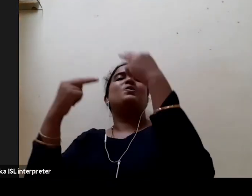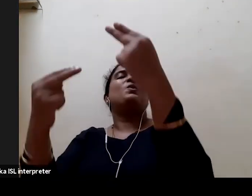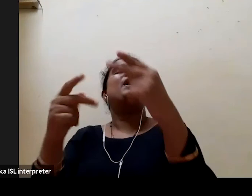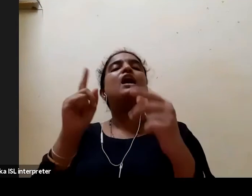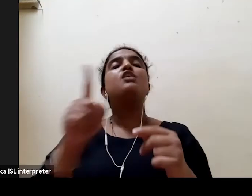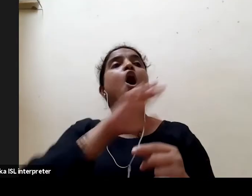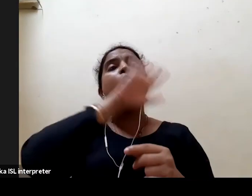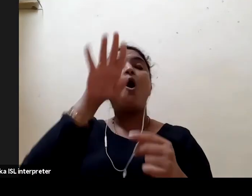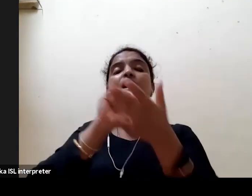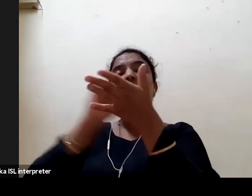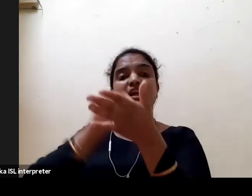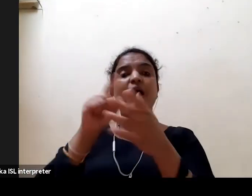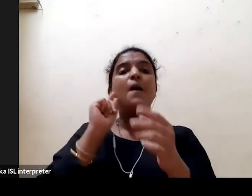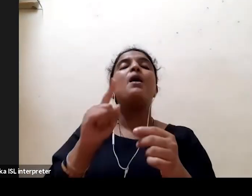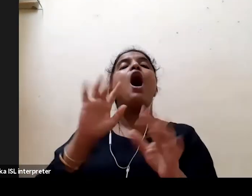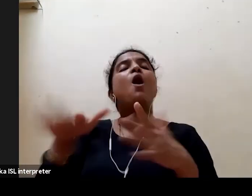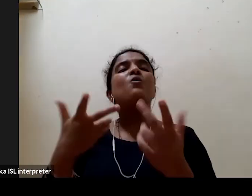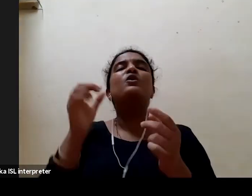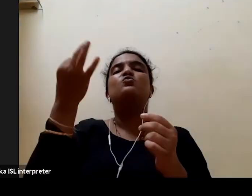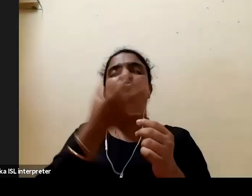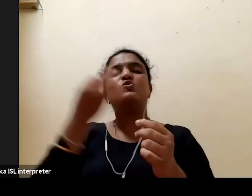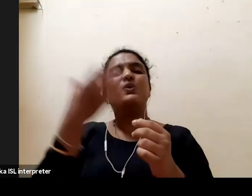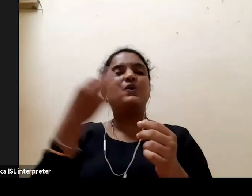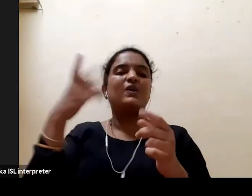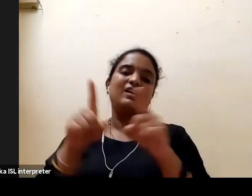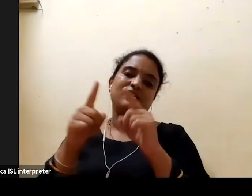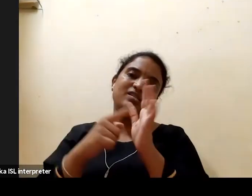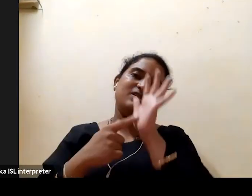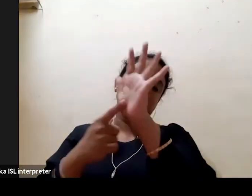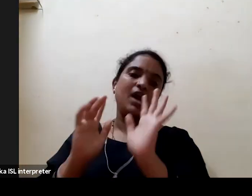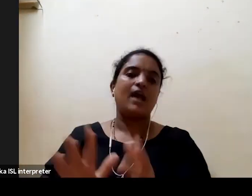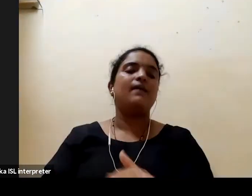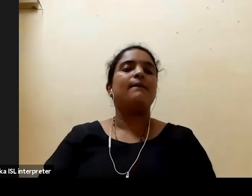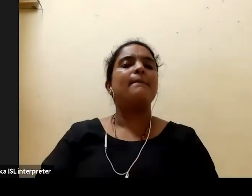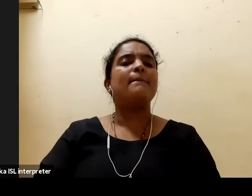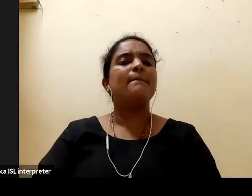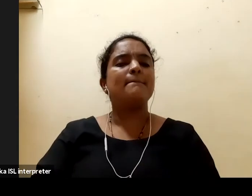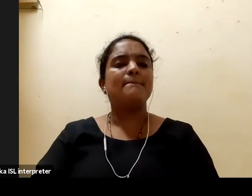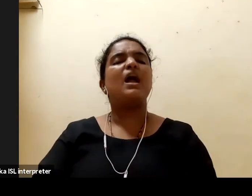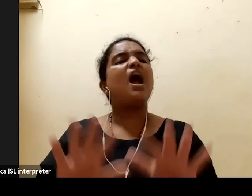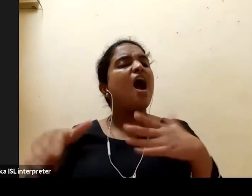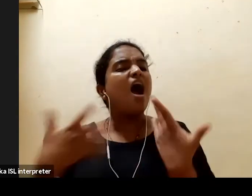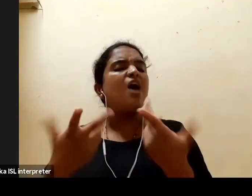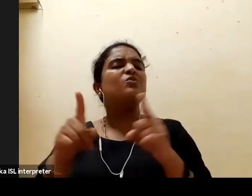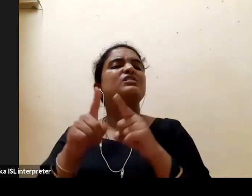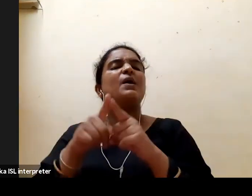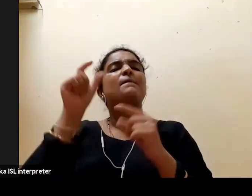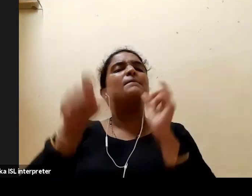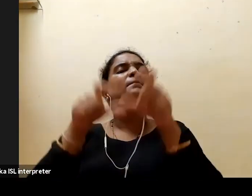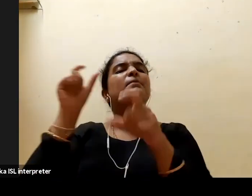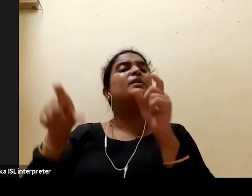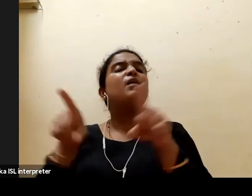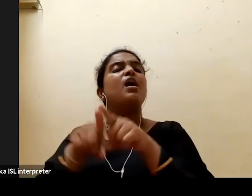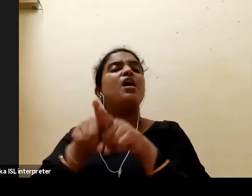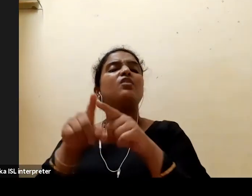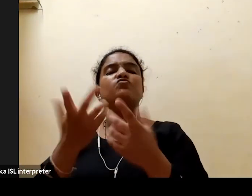about it. Definitely, there's going to be some new thing in which you're saying. And in how to write the recipe itself, there is nothing